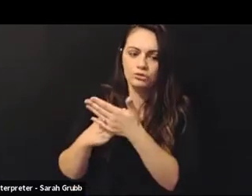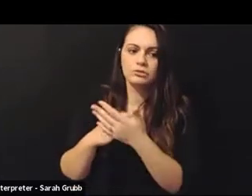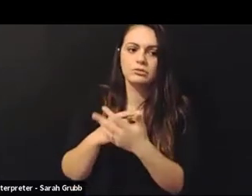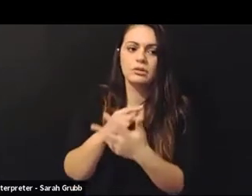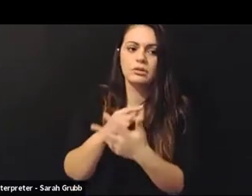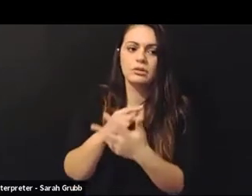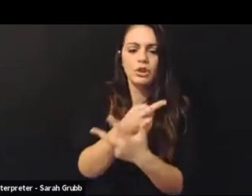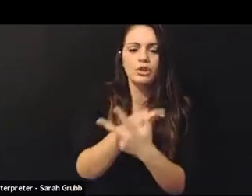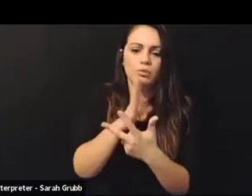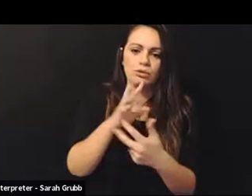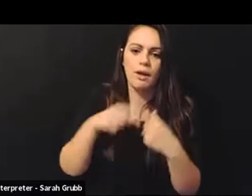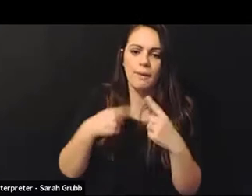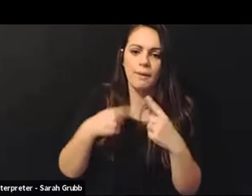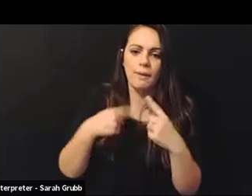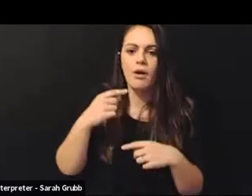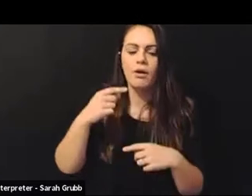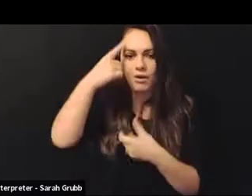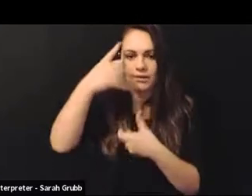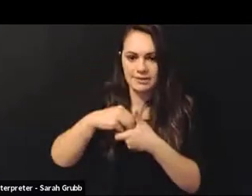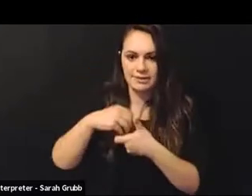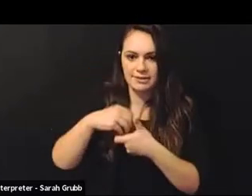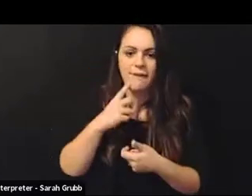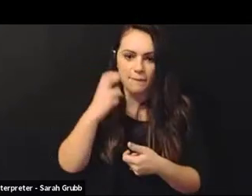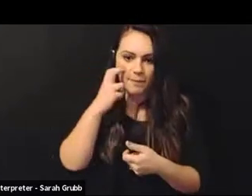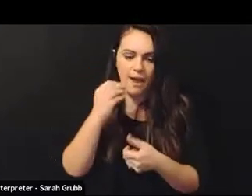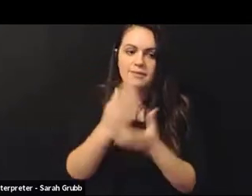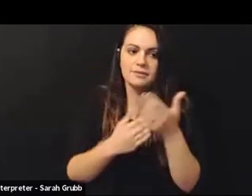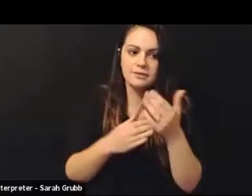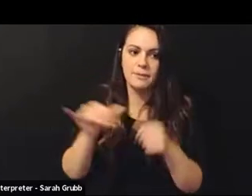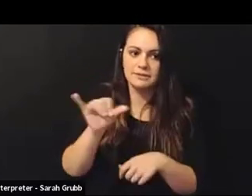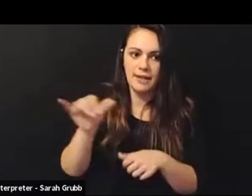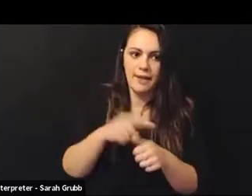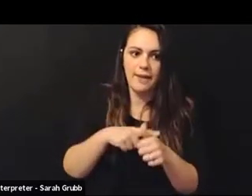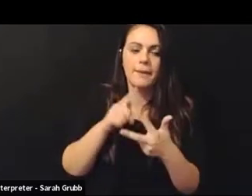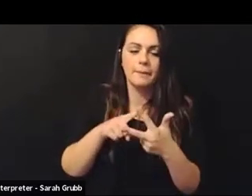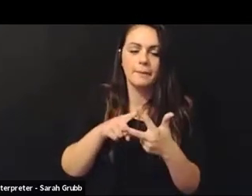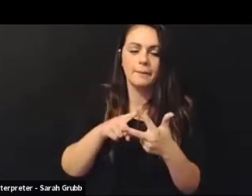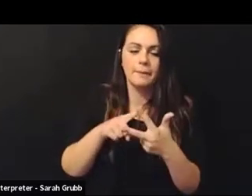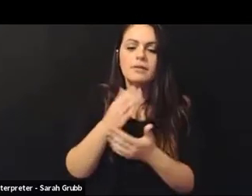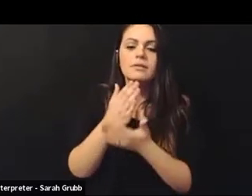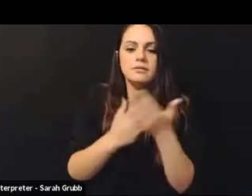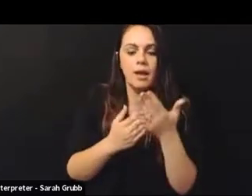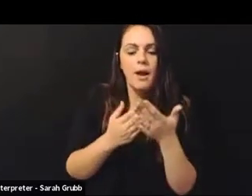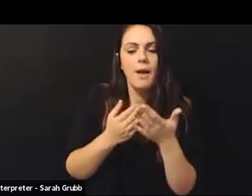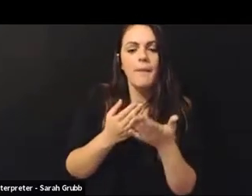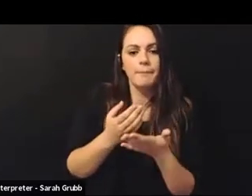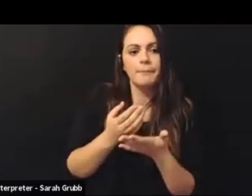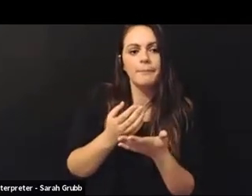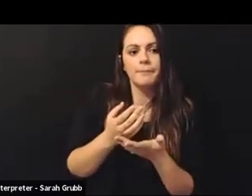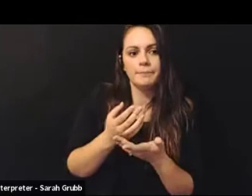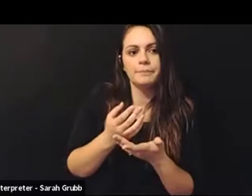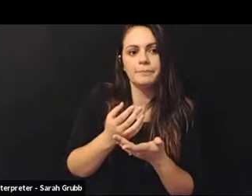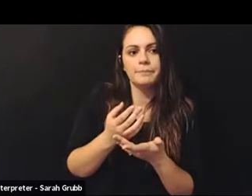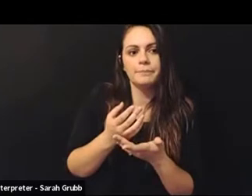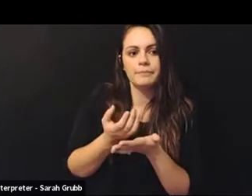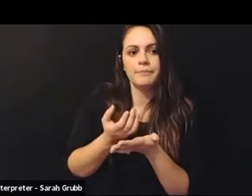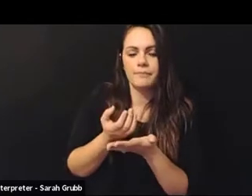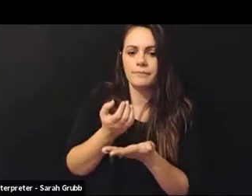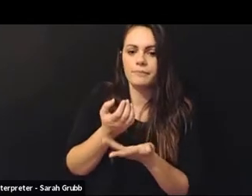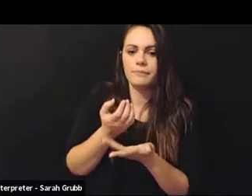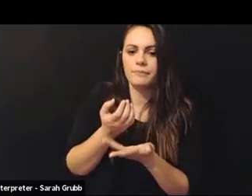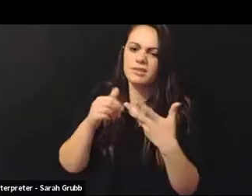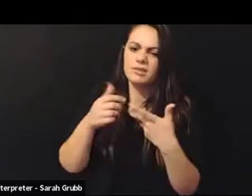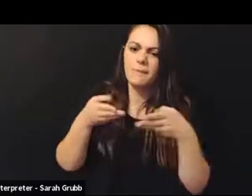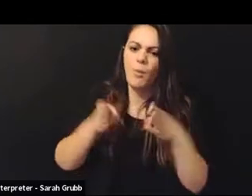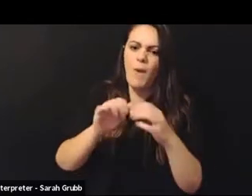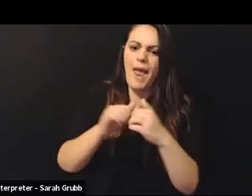connections. The next part, we're going to look at some evidence-based practices. and the idea of dual diagnosis,